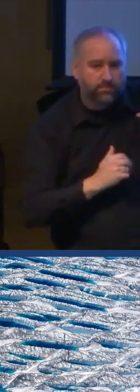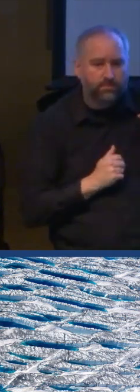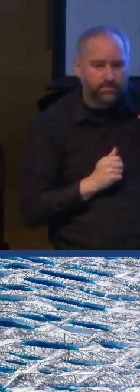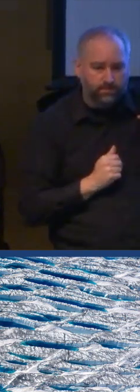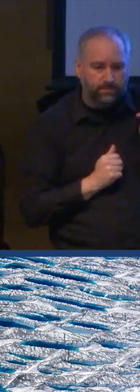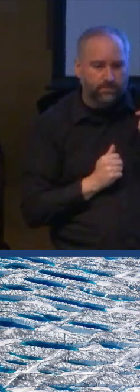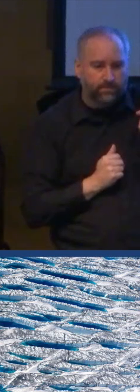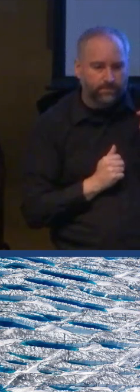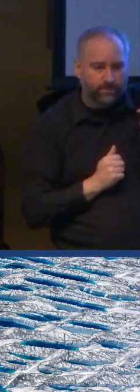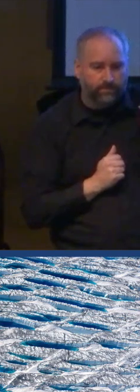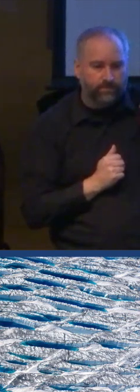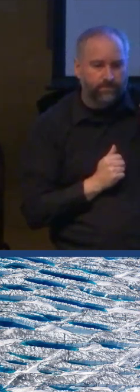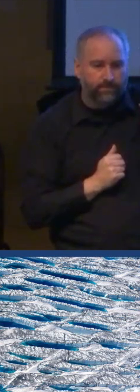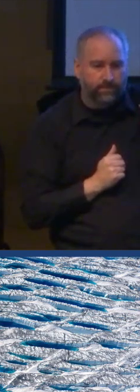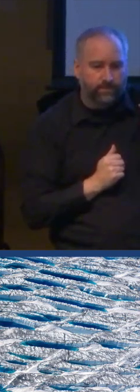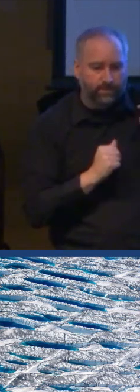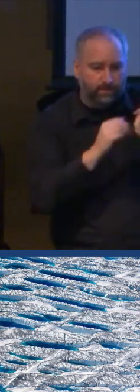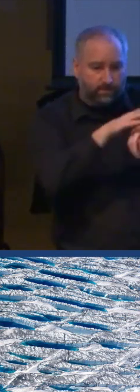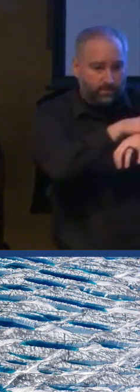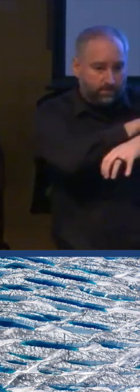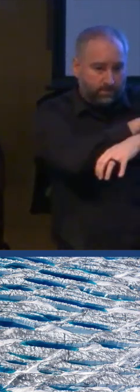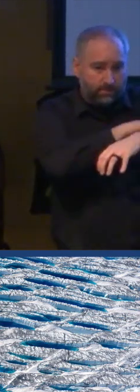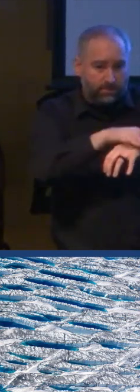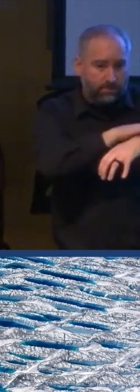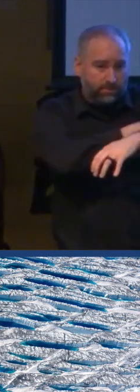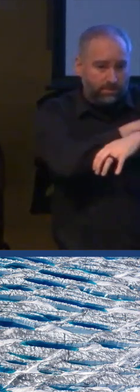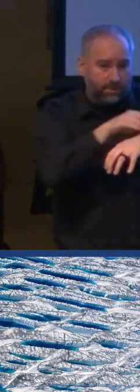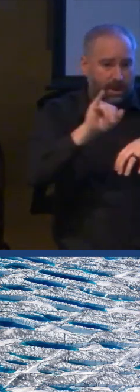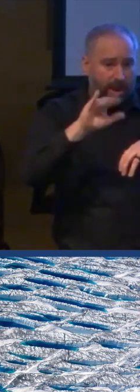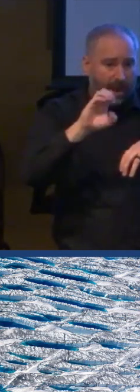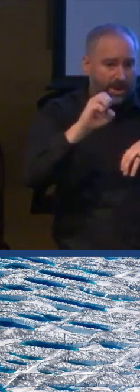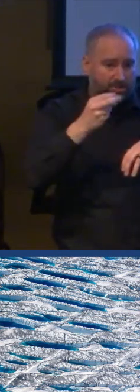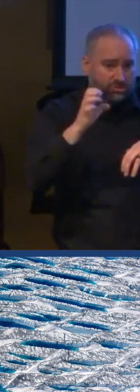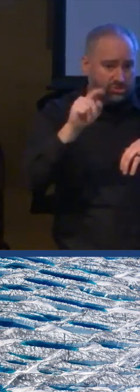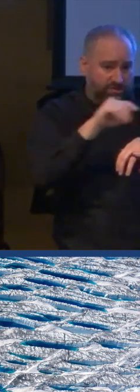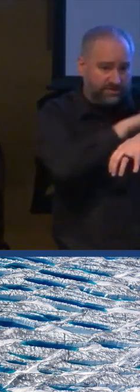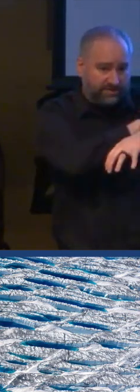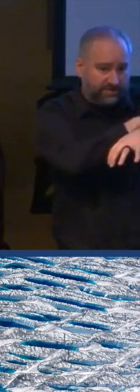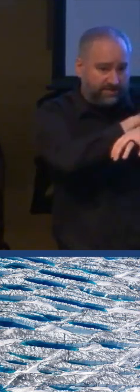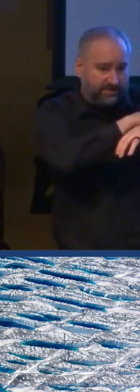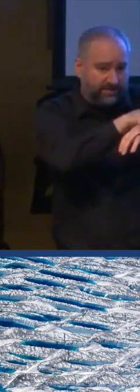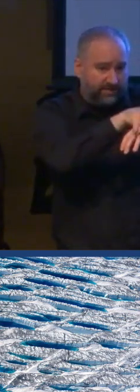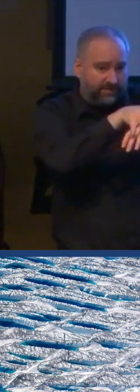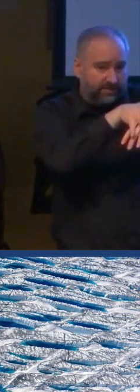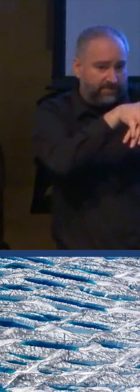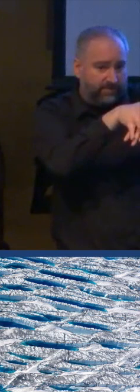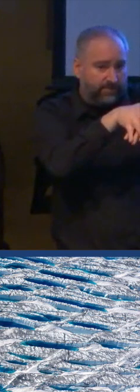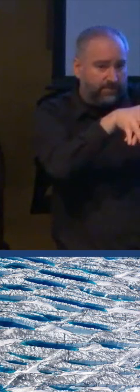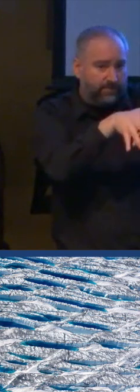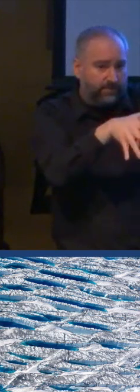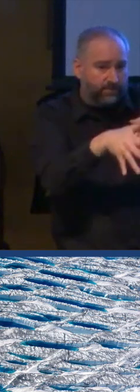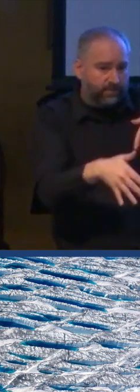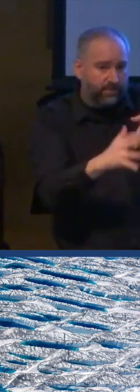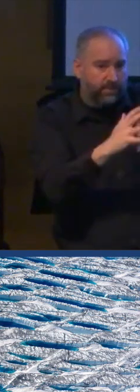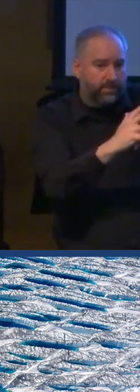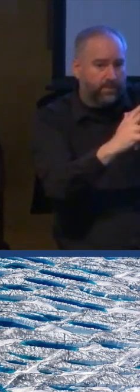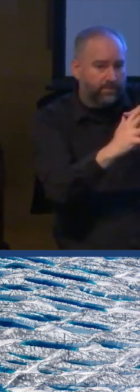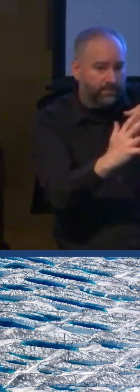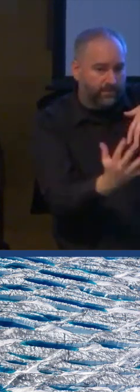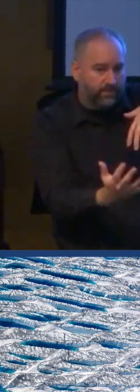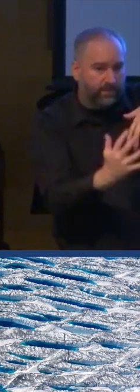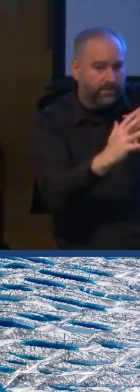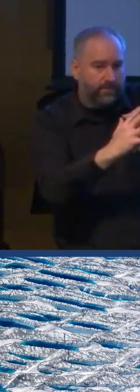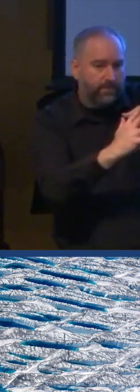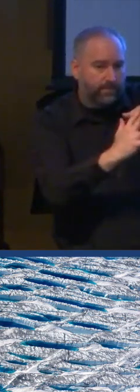surface melting that happens over Helheim was being funneled by the glacier's plumbing system, if